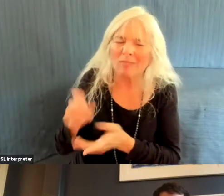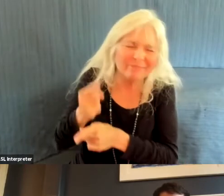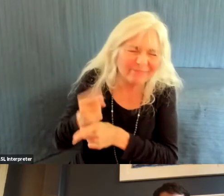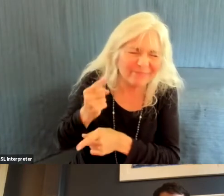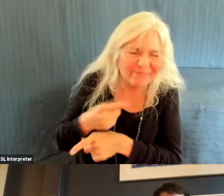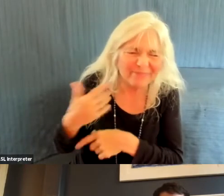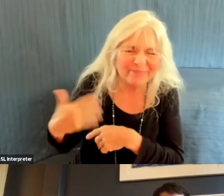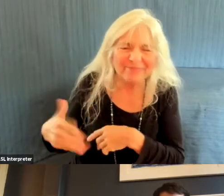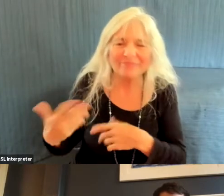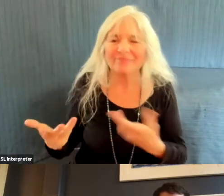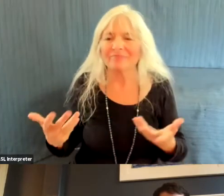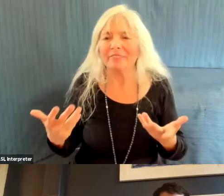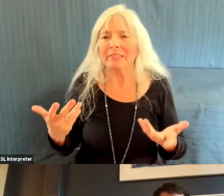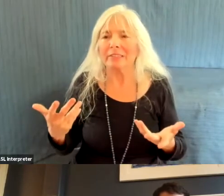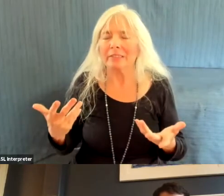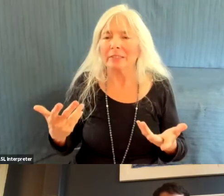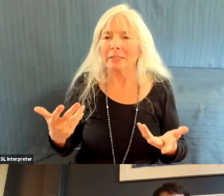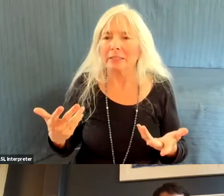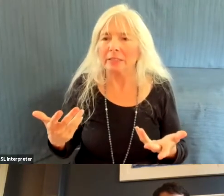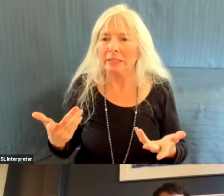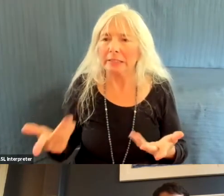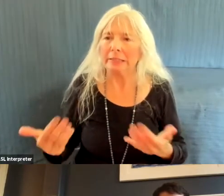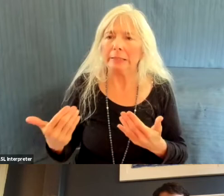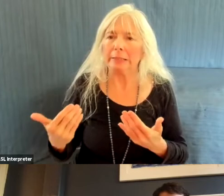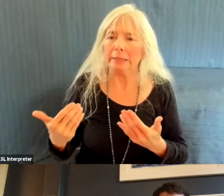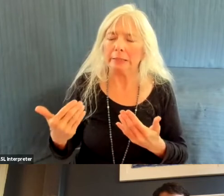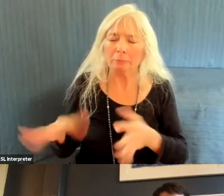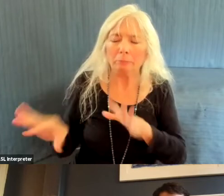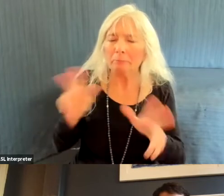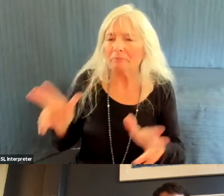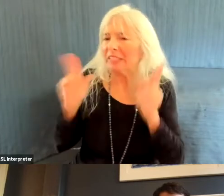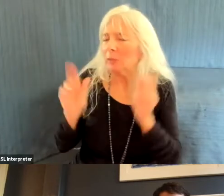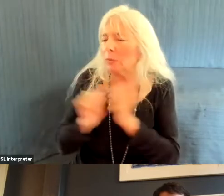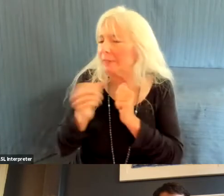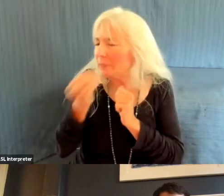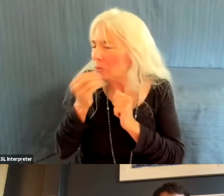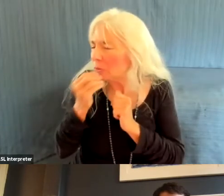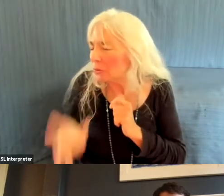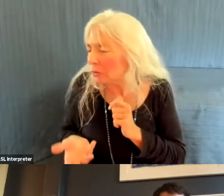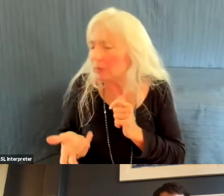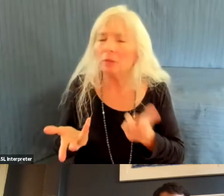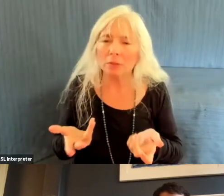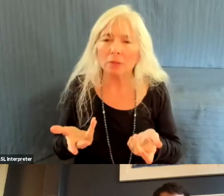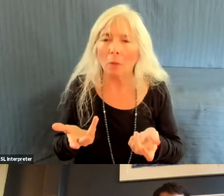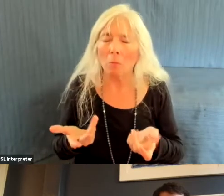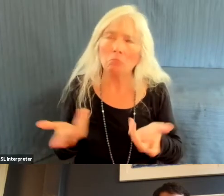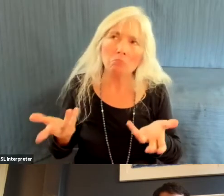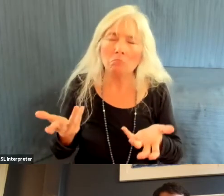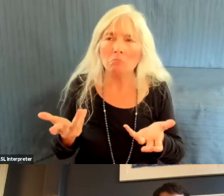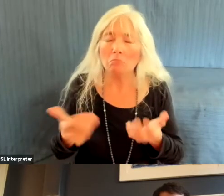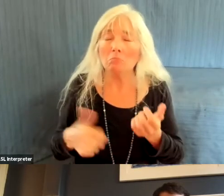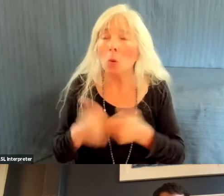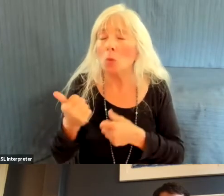properly. He kind of on the certain foods that he ate. And that was pretty much it.